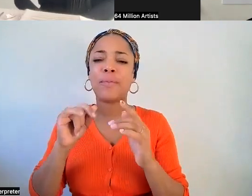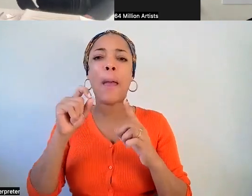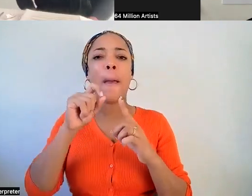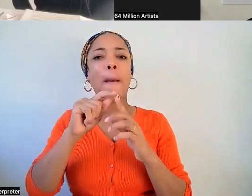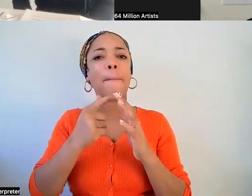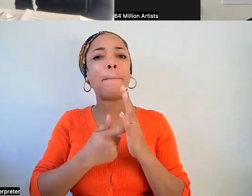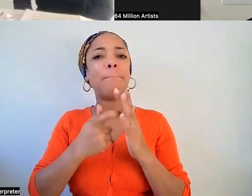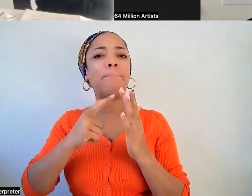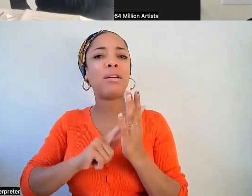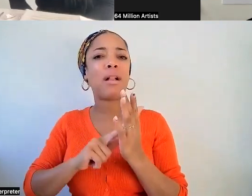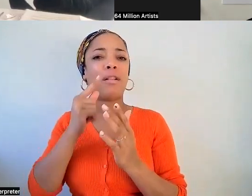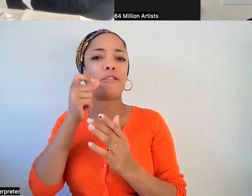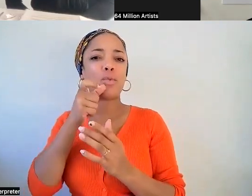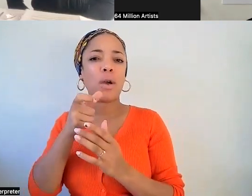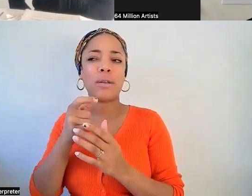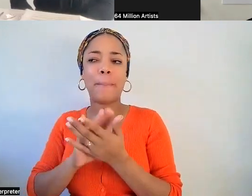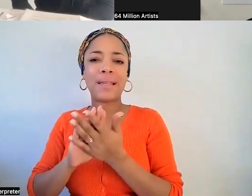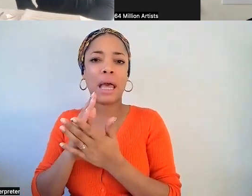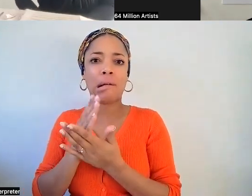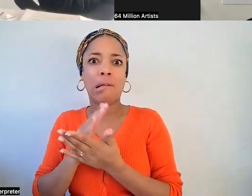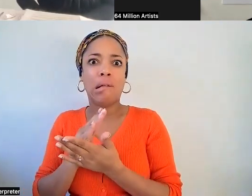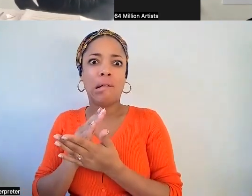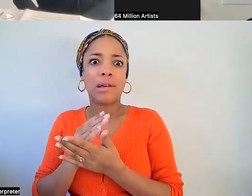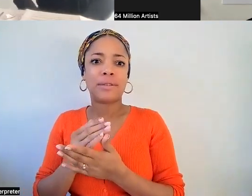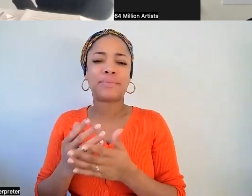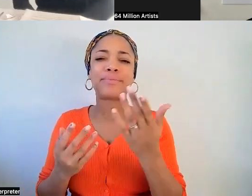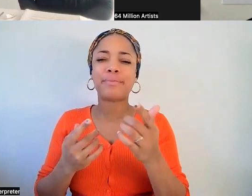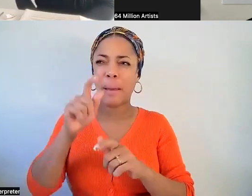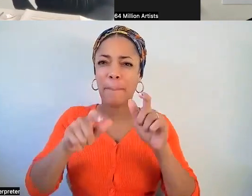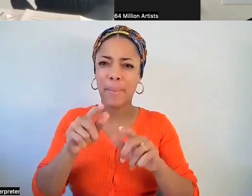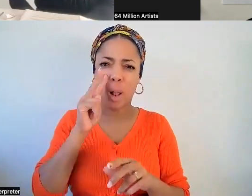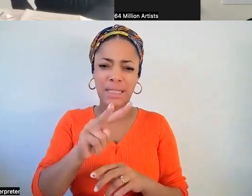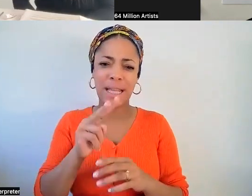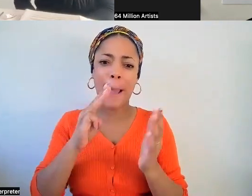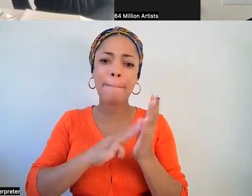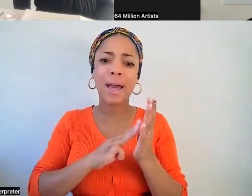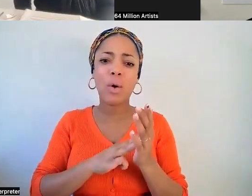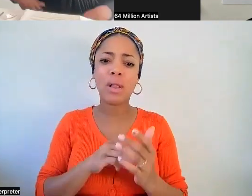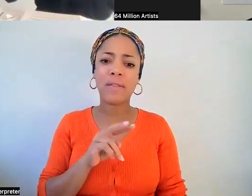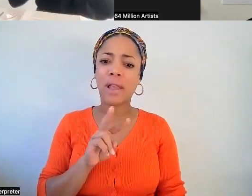that. Now, some people are thinking, who is Michael talking to? We are actually live streaming from Thomas Tallis,